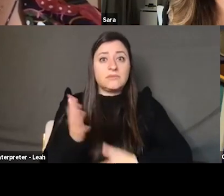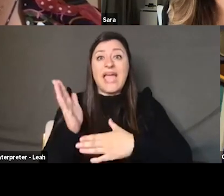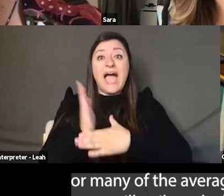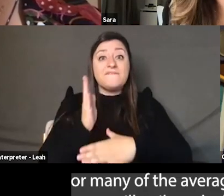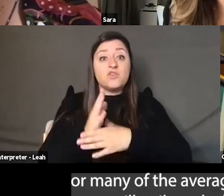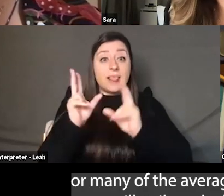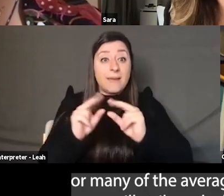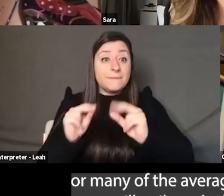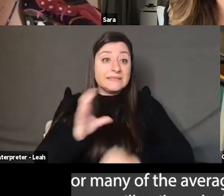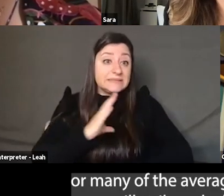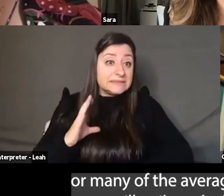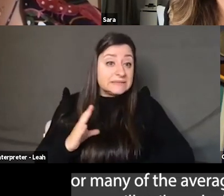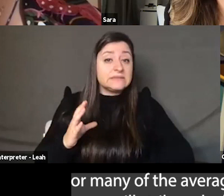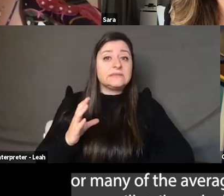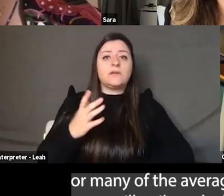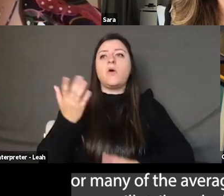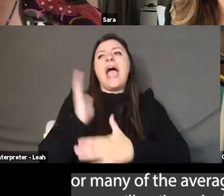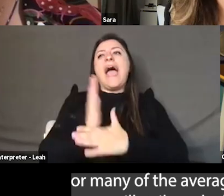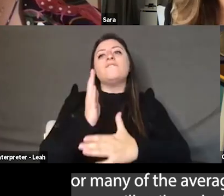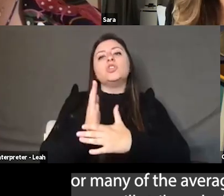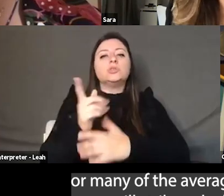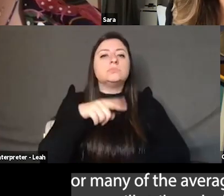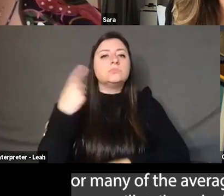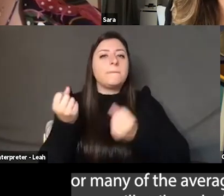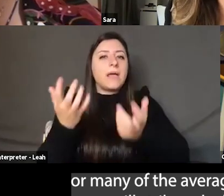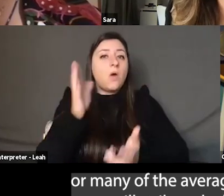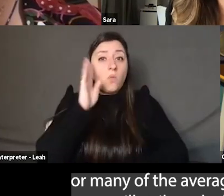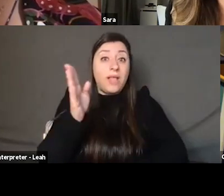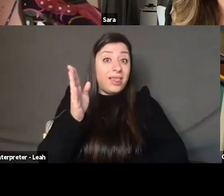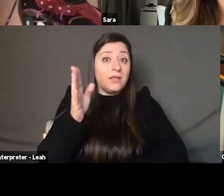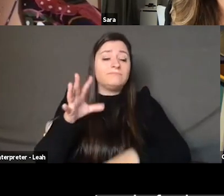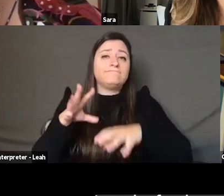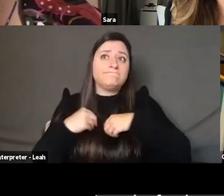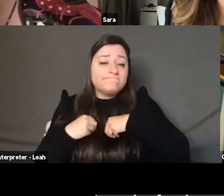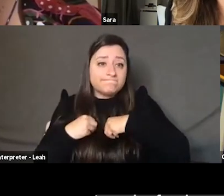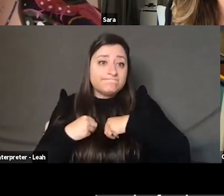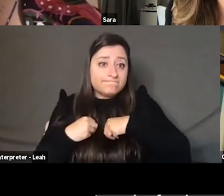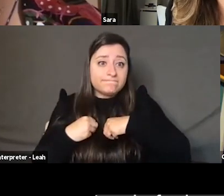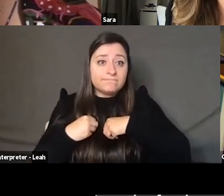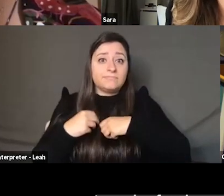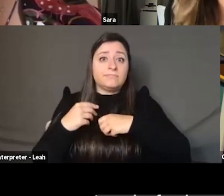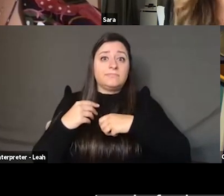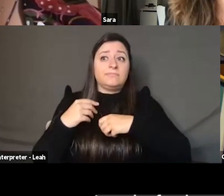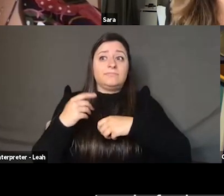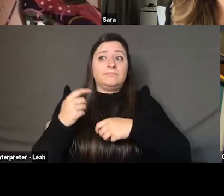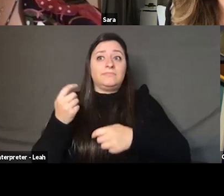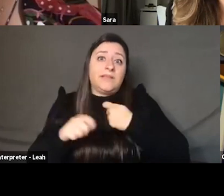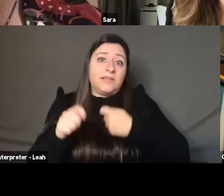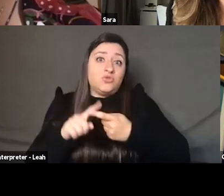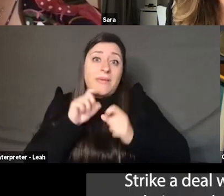citizen, or many of the average Lebanese citizens, will strike a deal with the devil in order for them to like